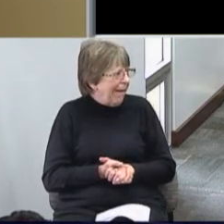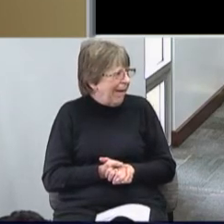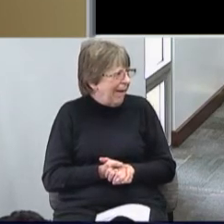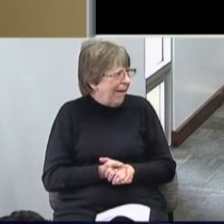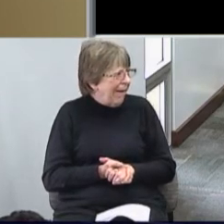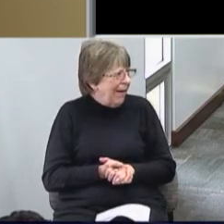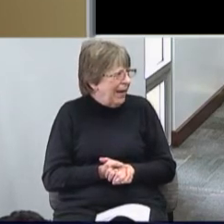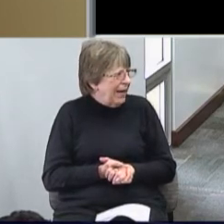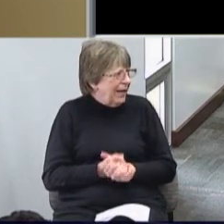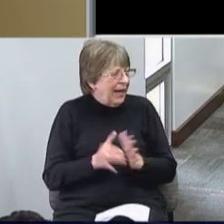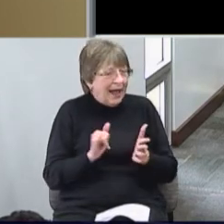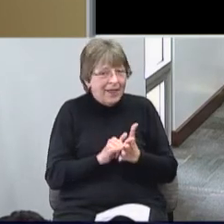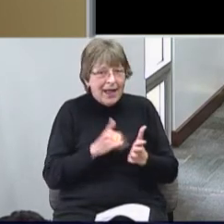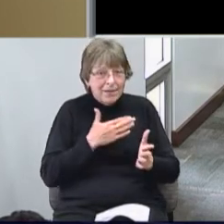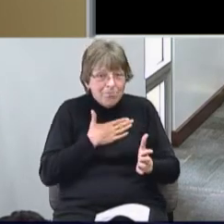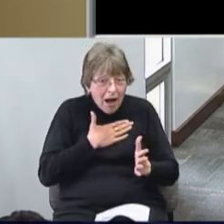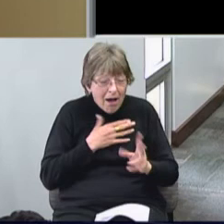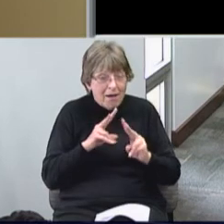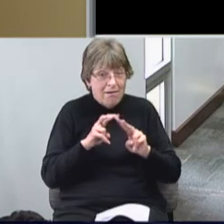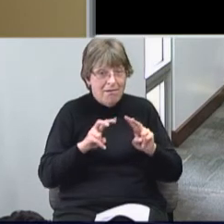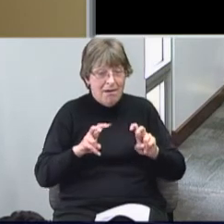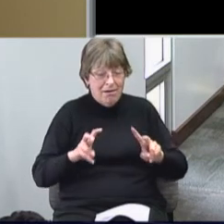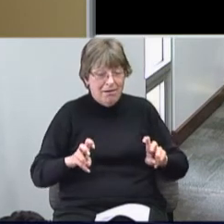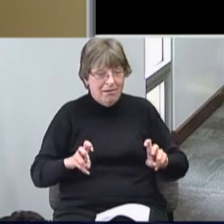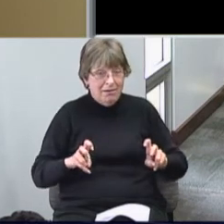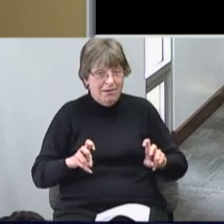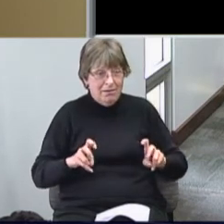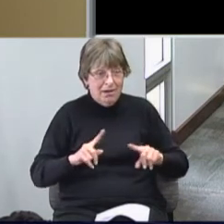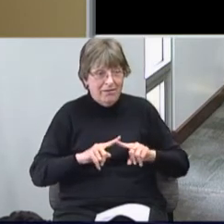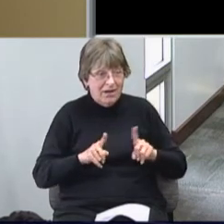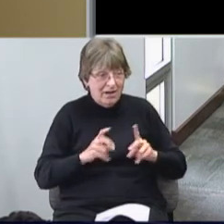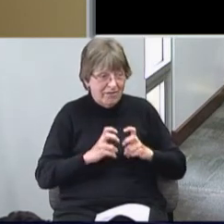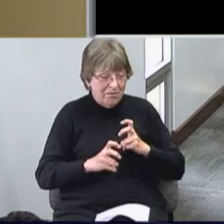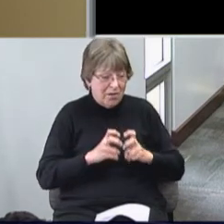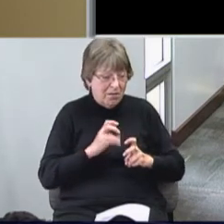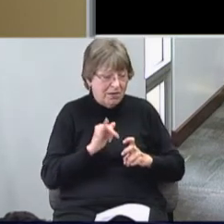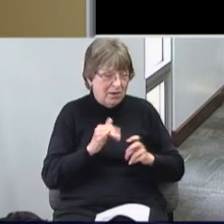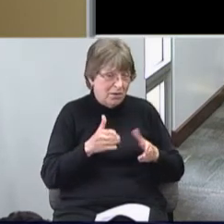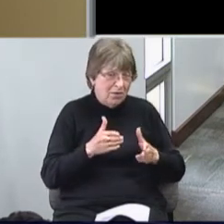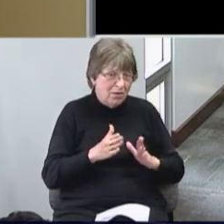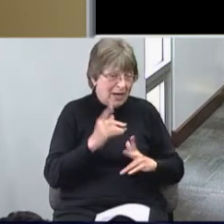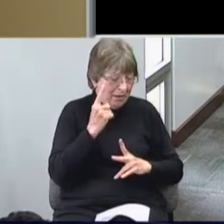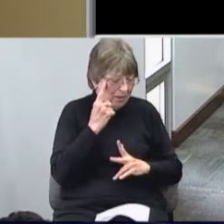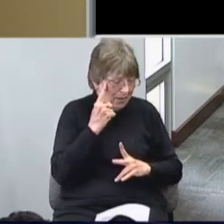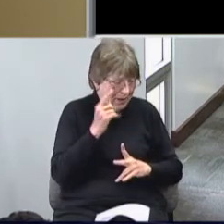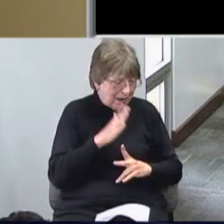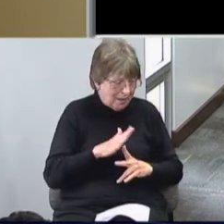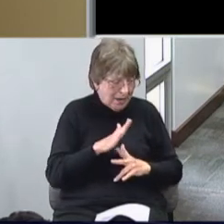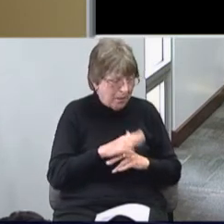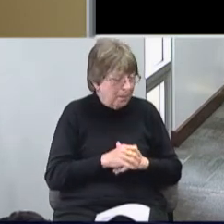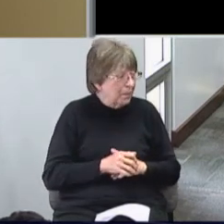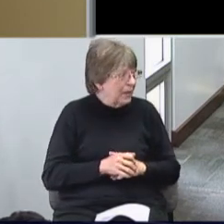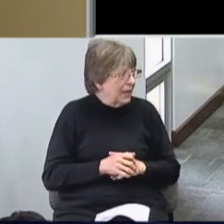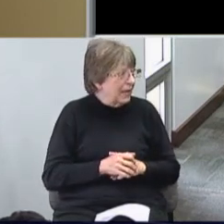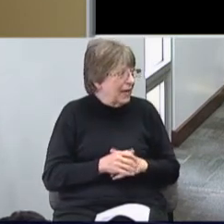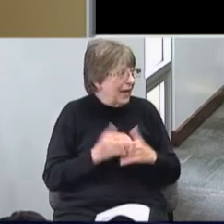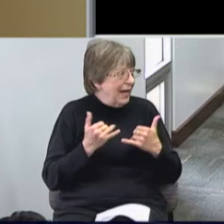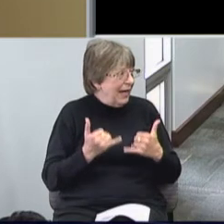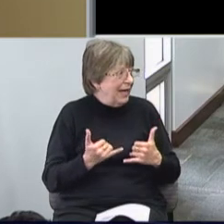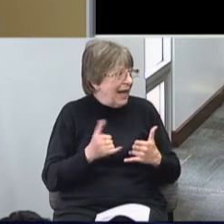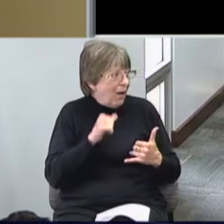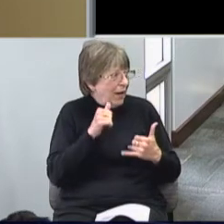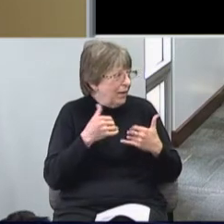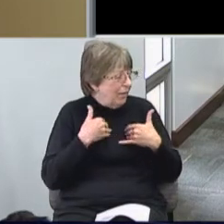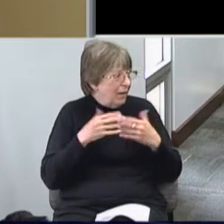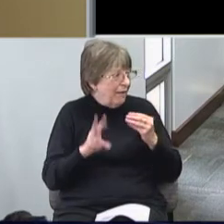So that's my analysis of the different issues that you're allowed to consider. And at this time, I don't have